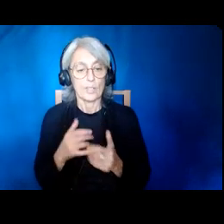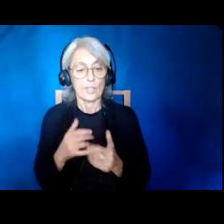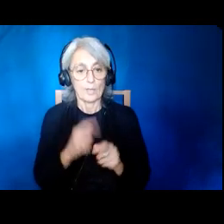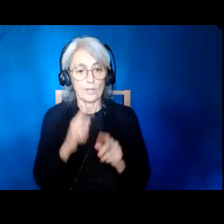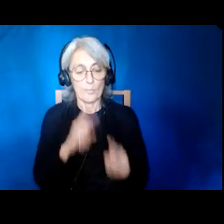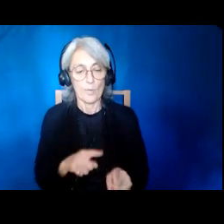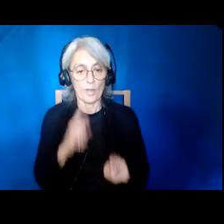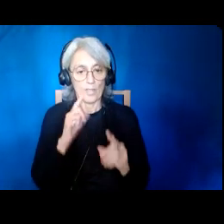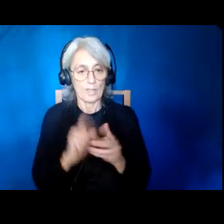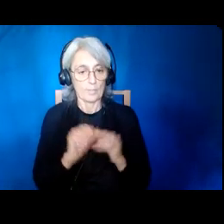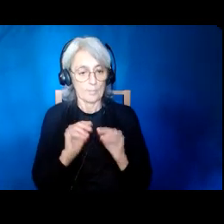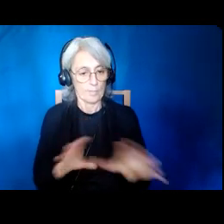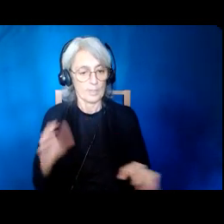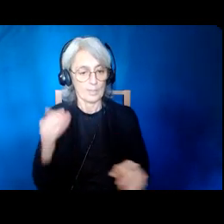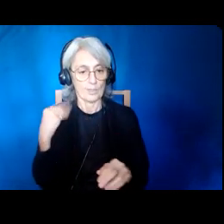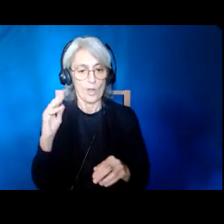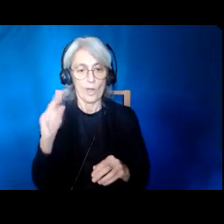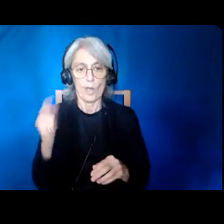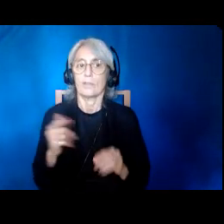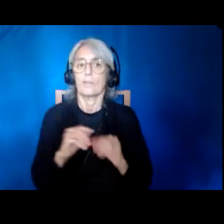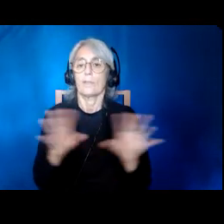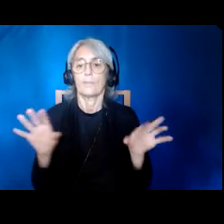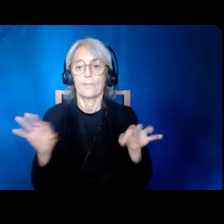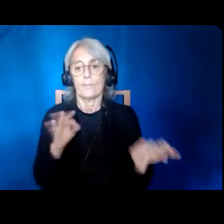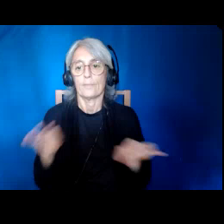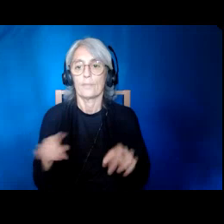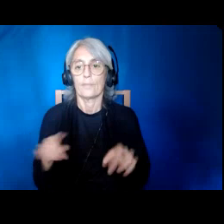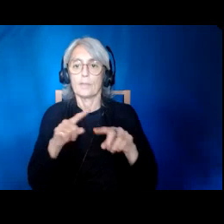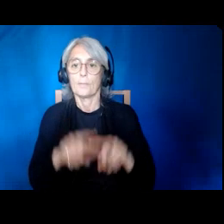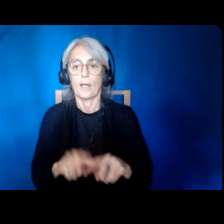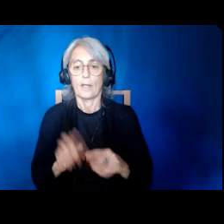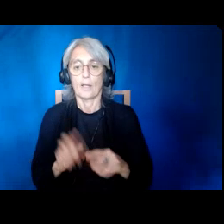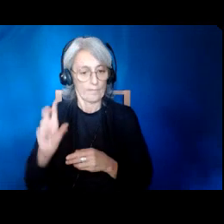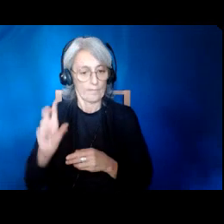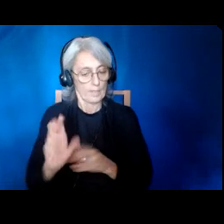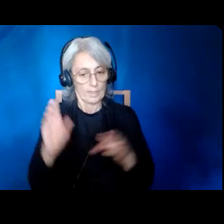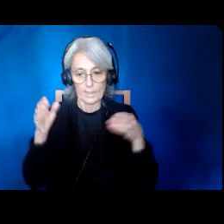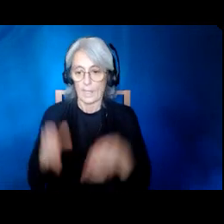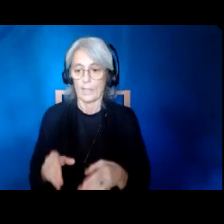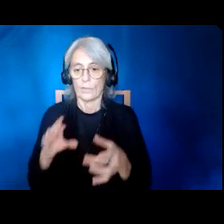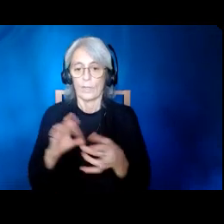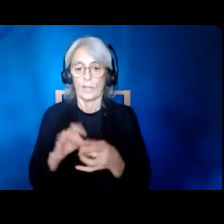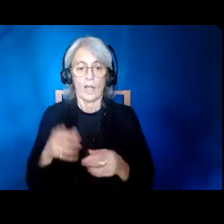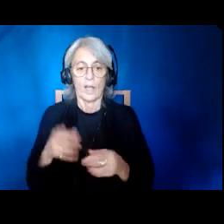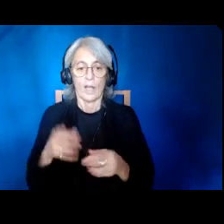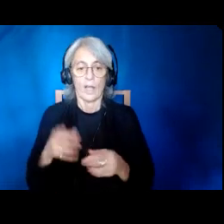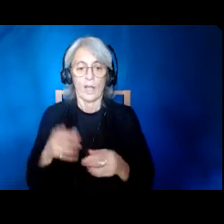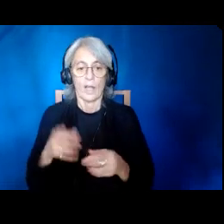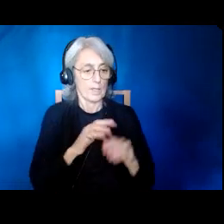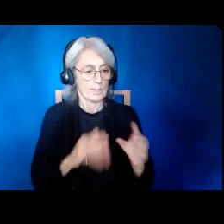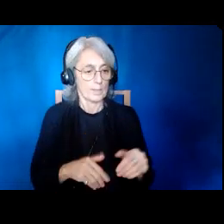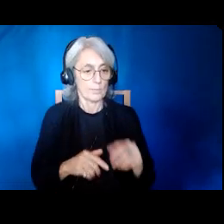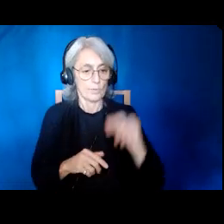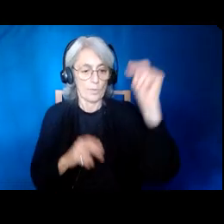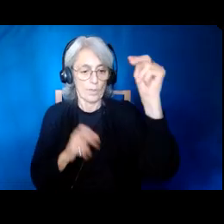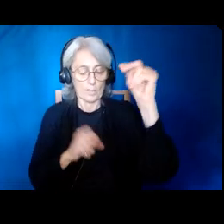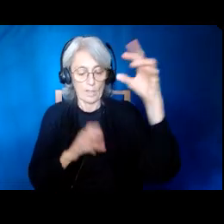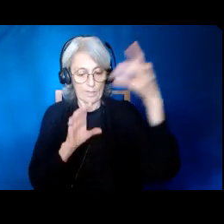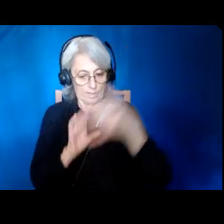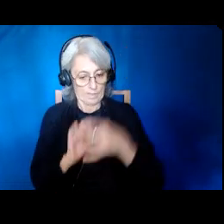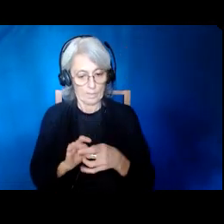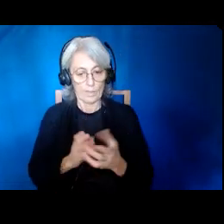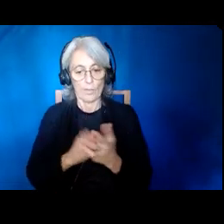August, puts forth a clear path, contingent on dedicated funding, to connect the high-speed rail system to Northern and Southern California via the Central